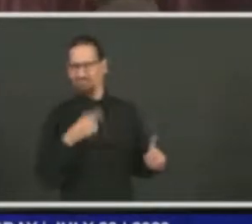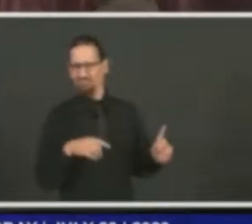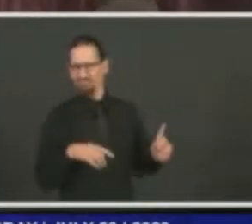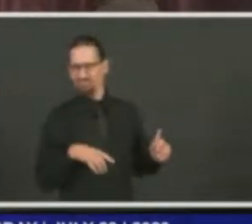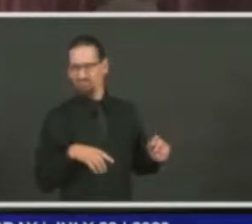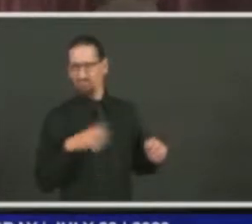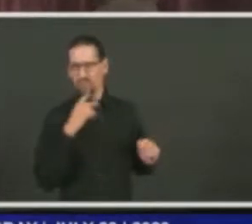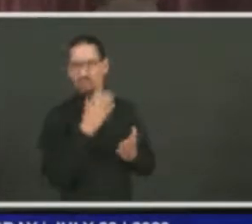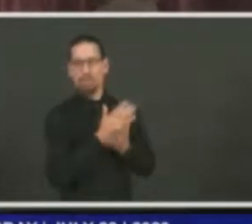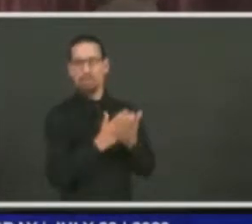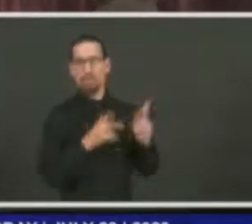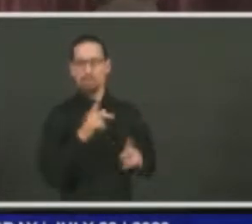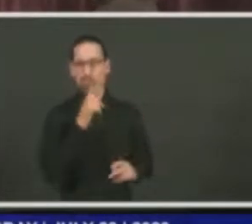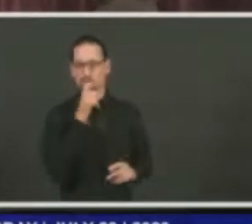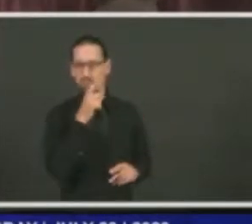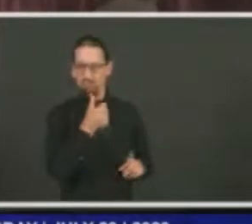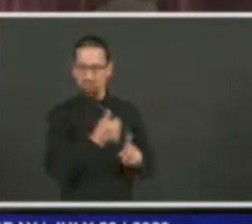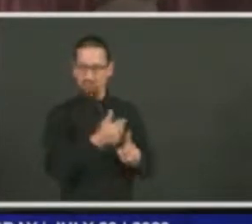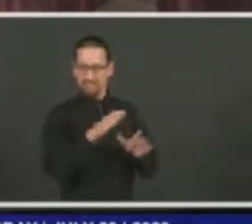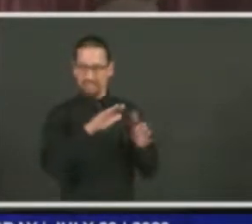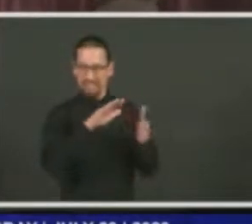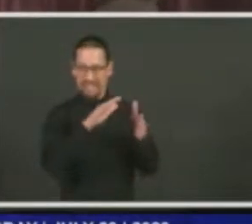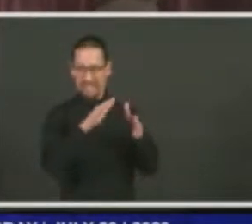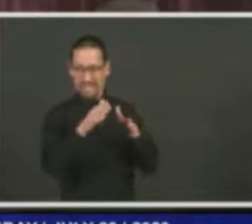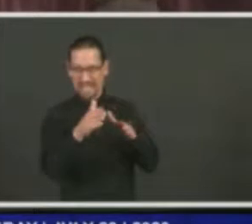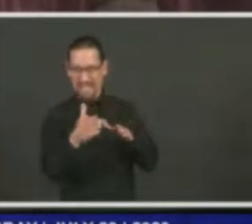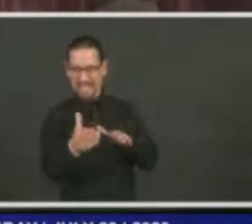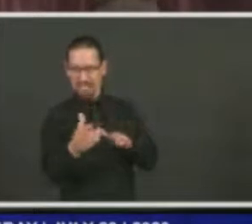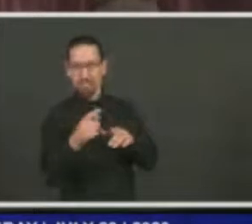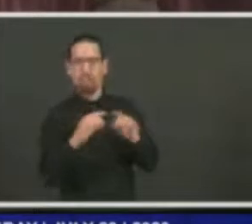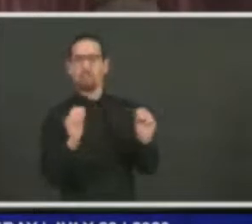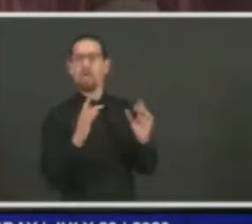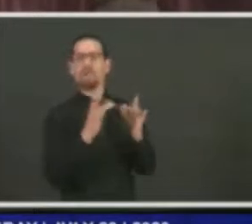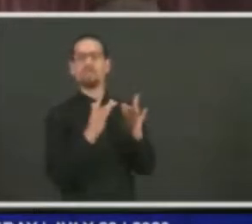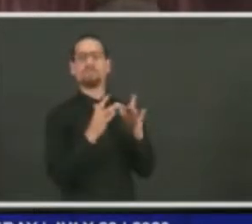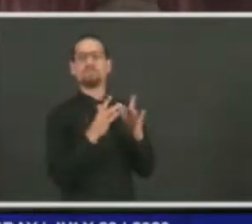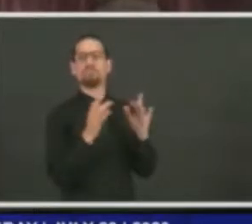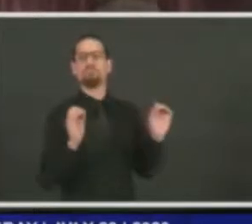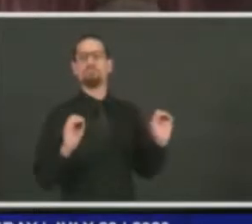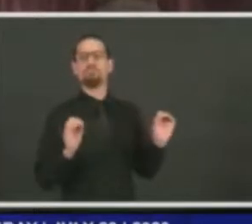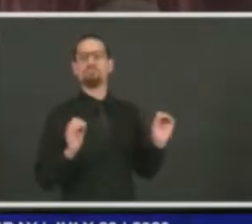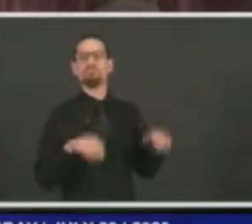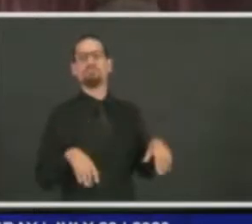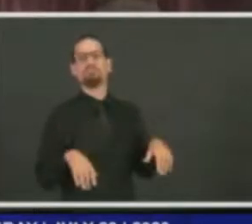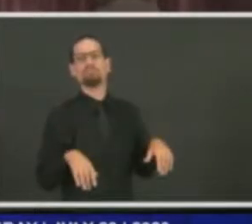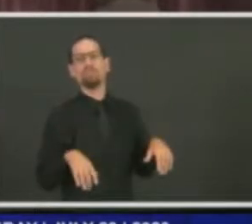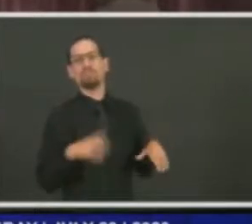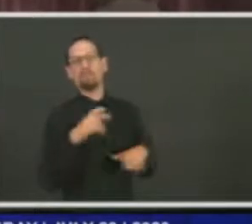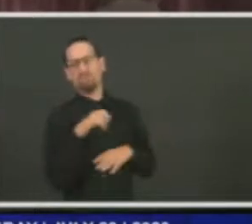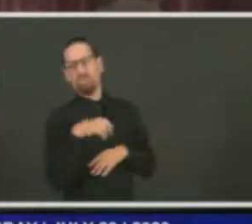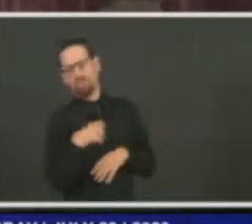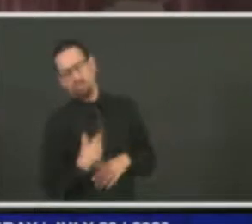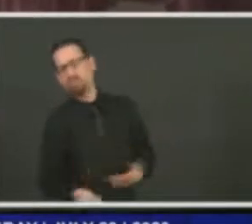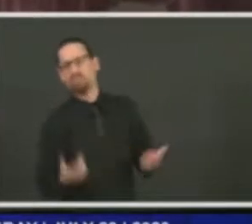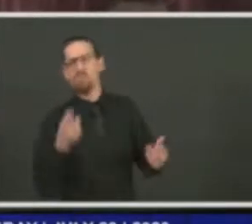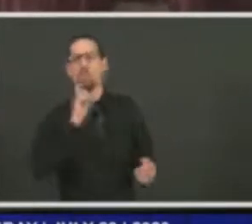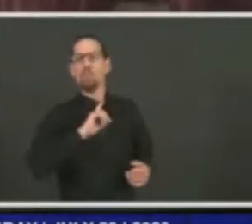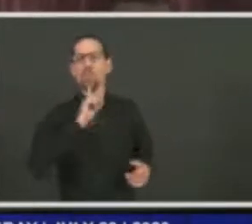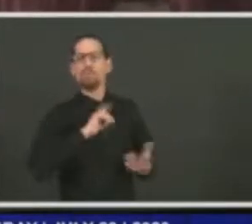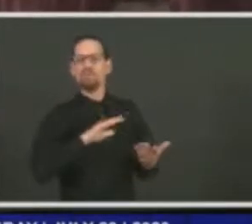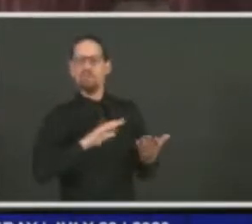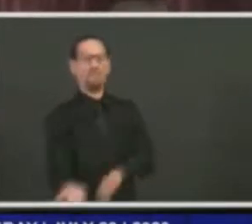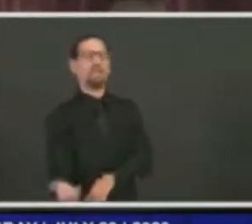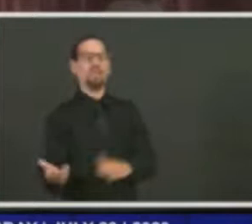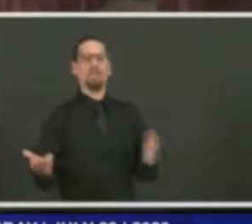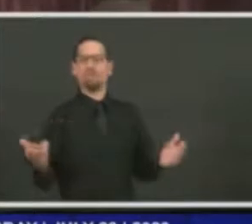you have some people who are literally dying because they're not having contact. And again, it's a 2 steps forward, 3 steps back situation.